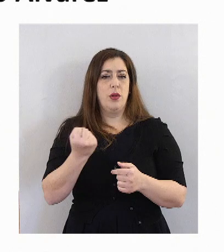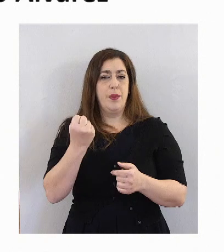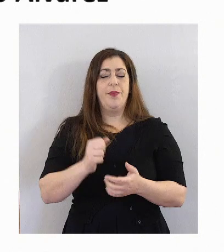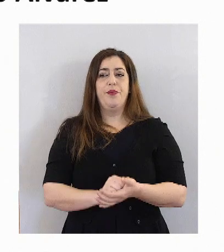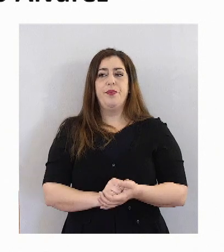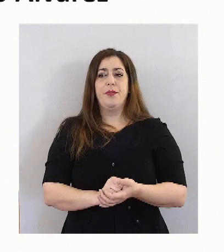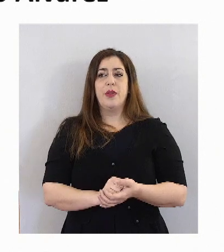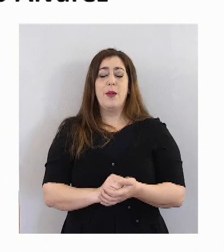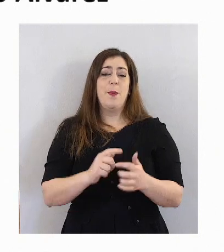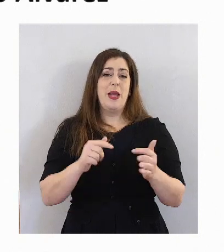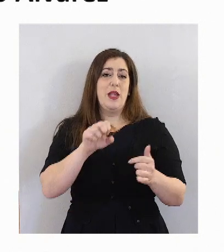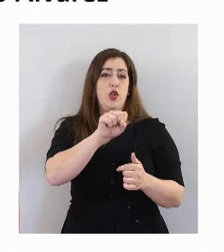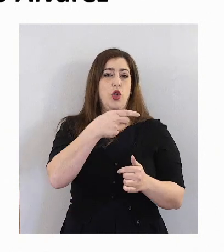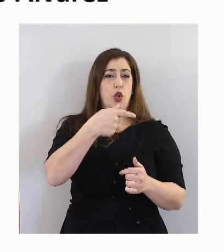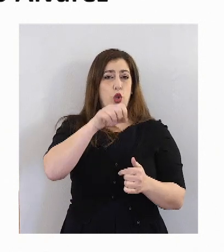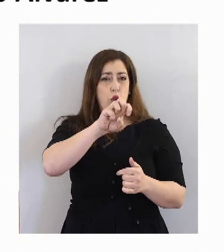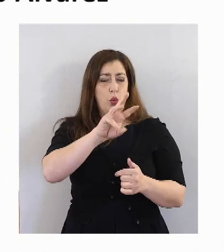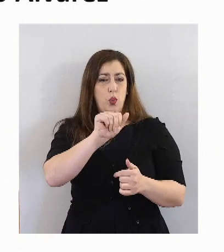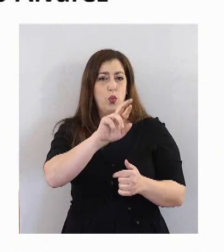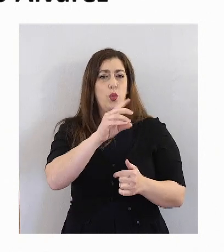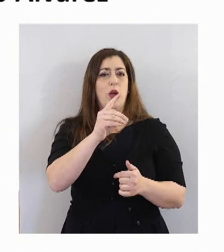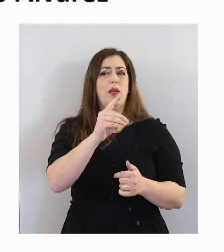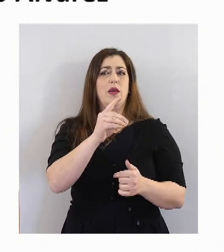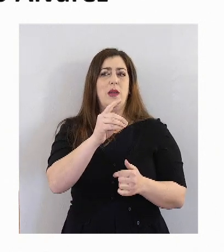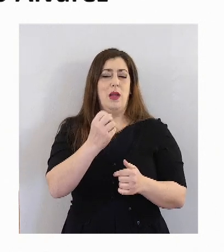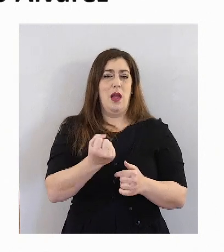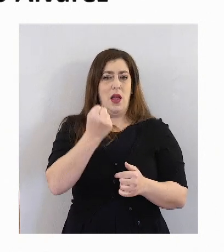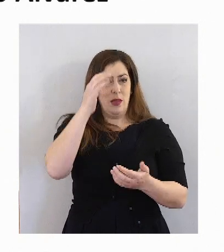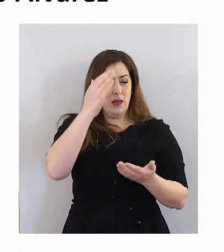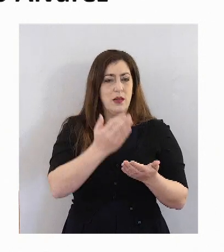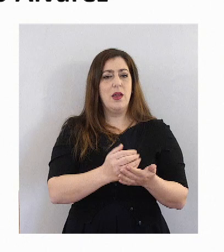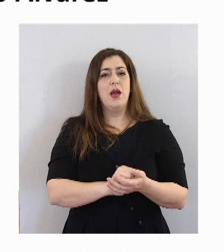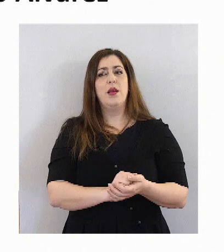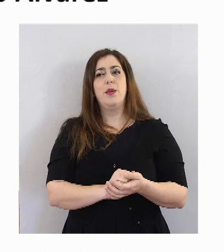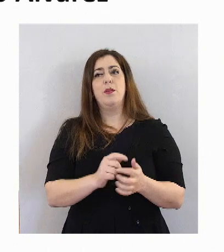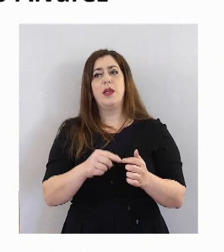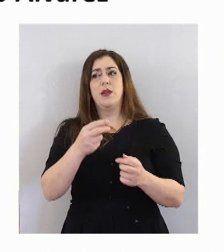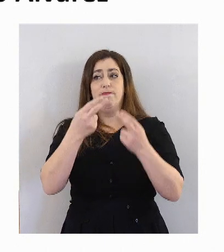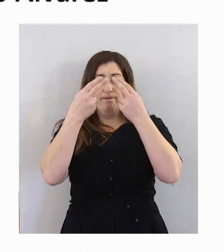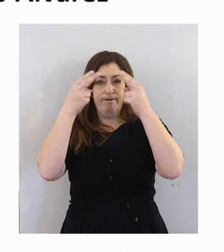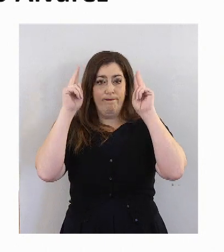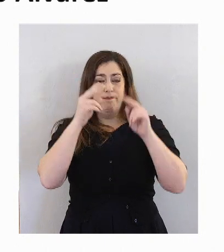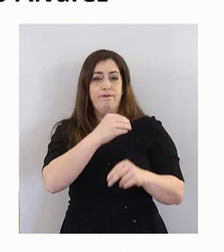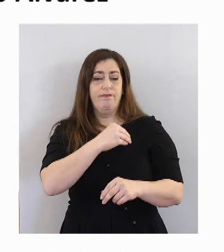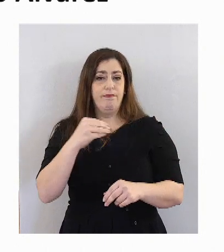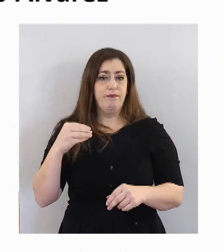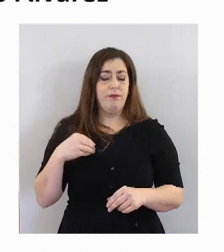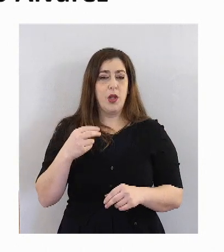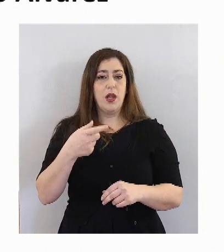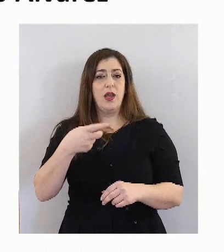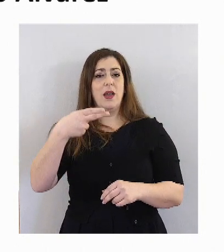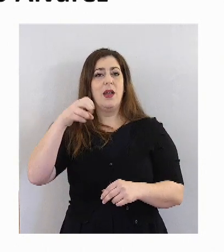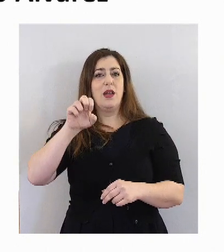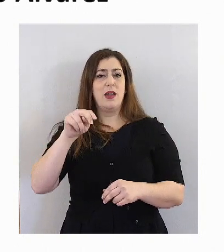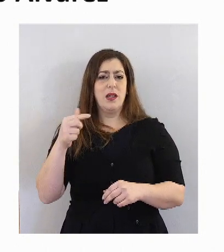Jos Motmans from Ghent University Hospital, Jason Bonici from MCFD, Alex Manche from MUMN, Keenan Russell